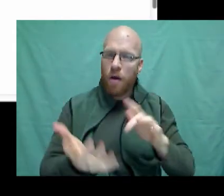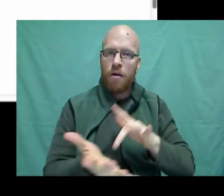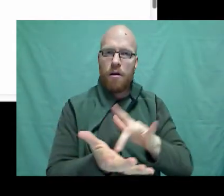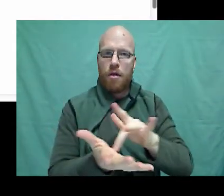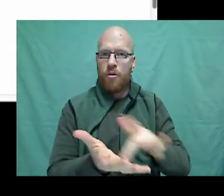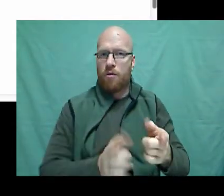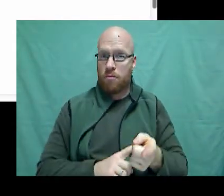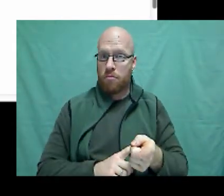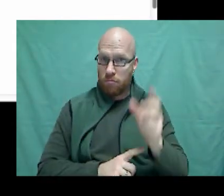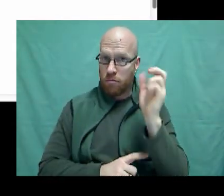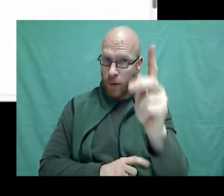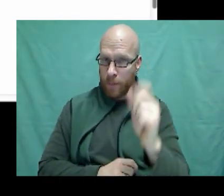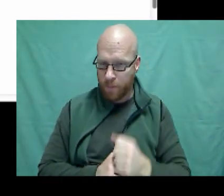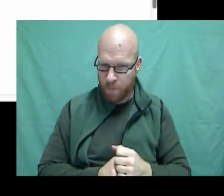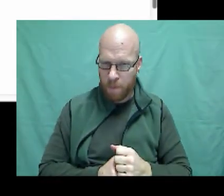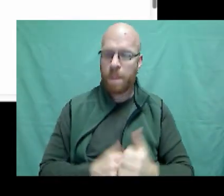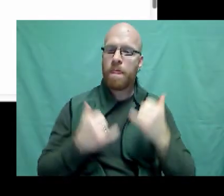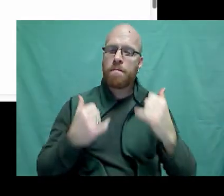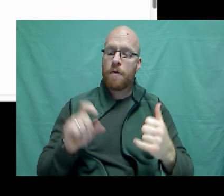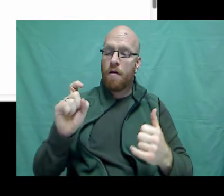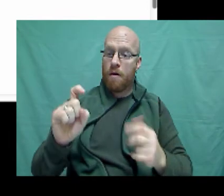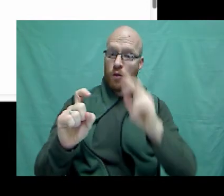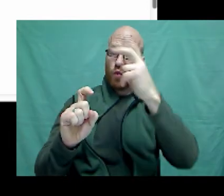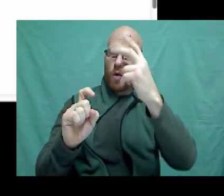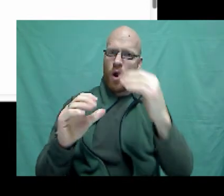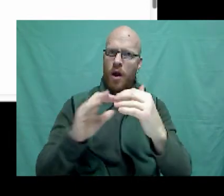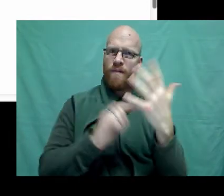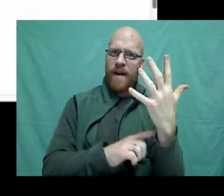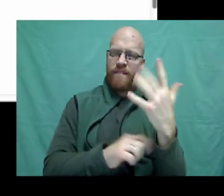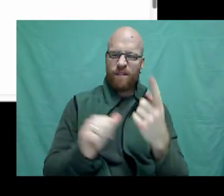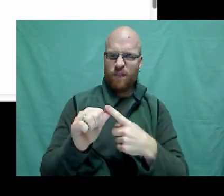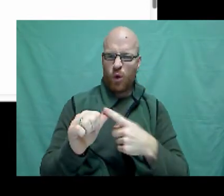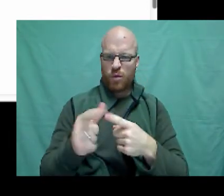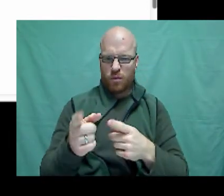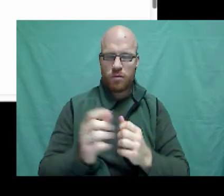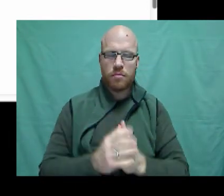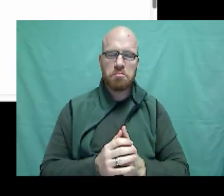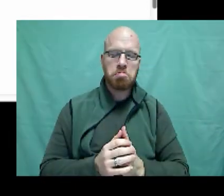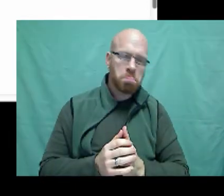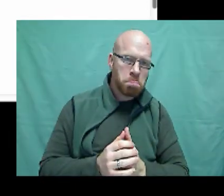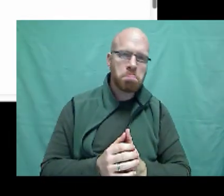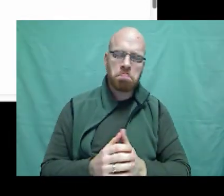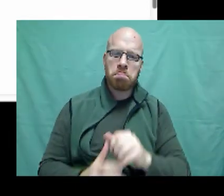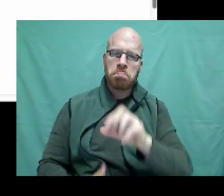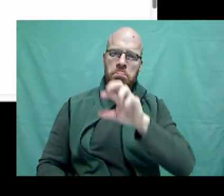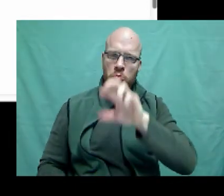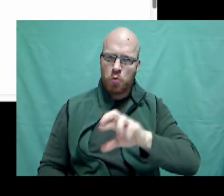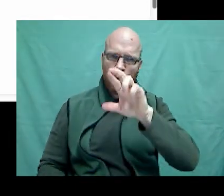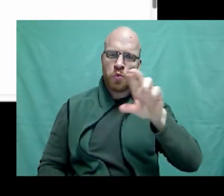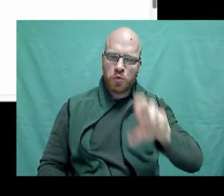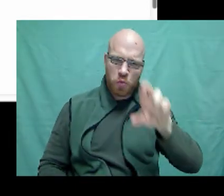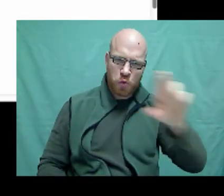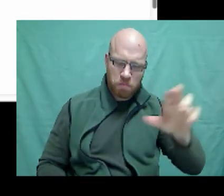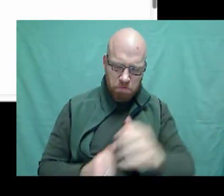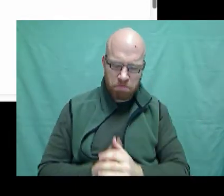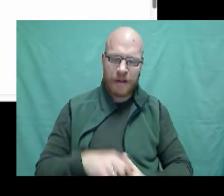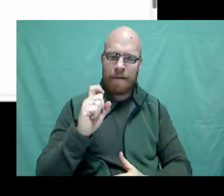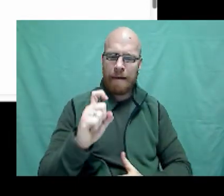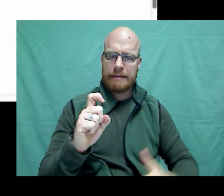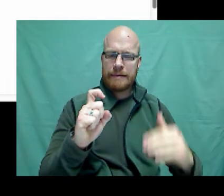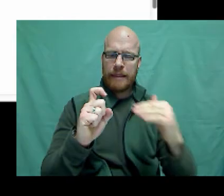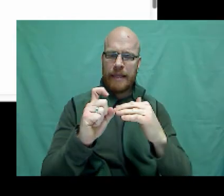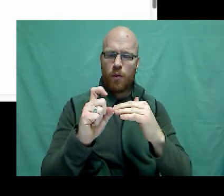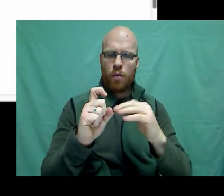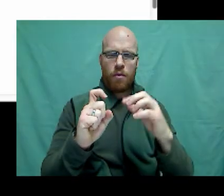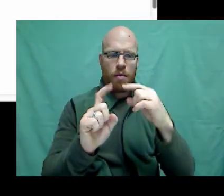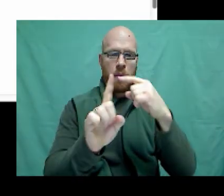within a larger equation or more complex equation. But first, we're going to look at x squared equals 5. We're going to take the square root of